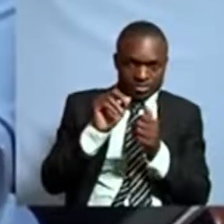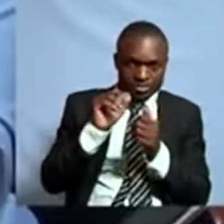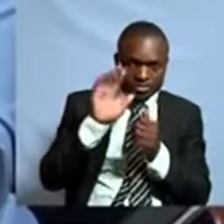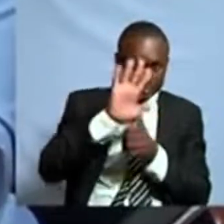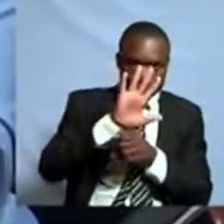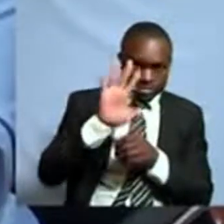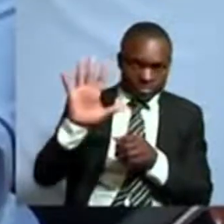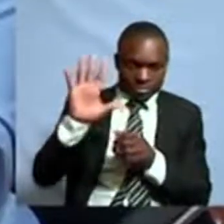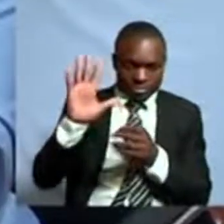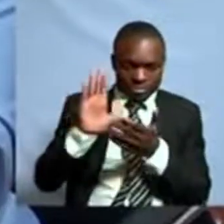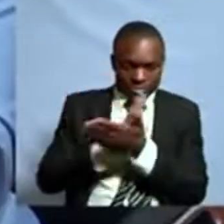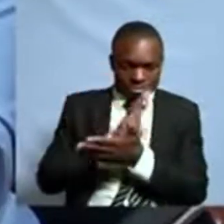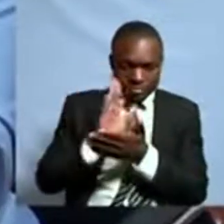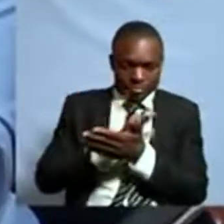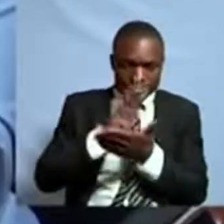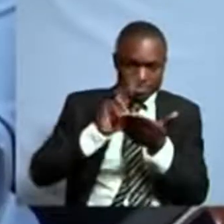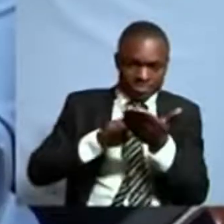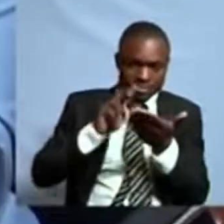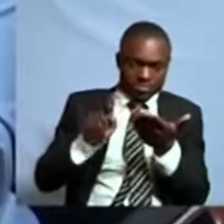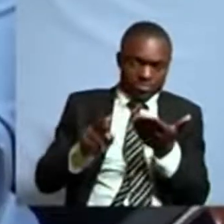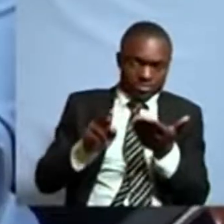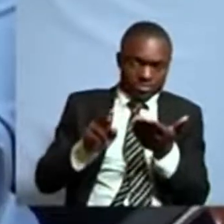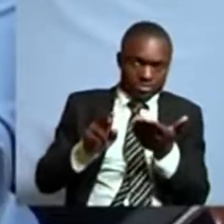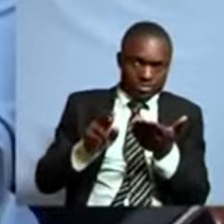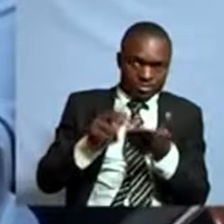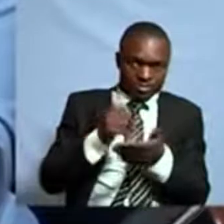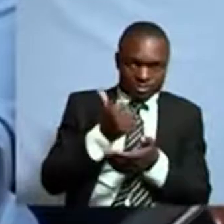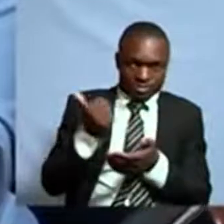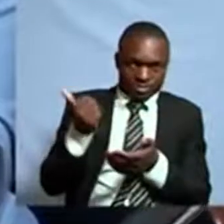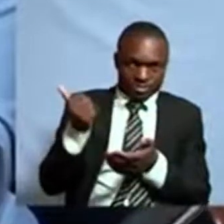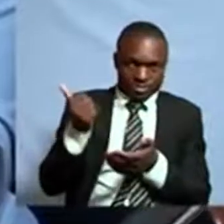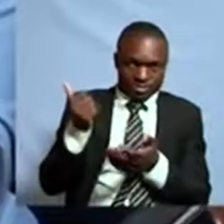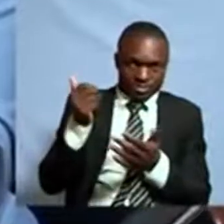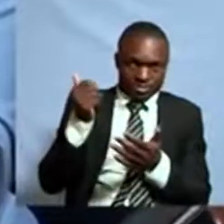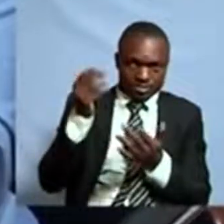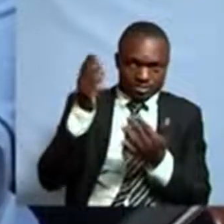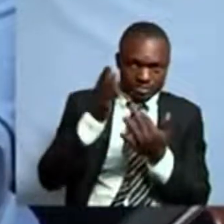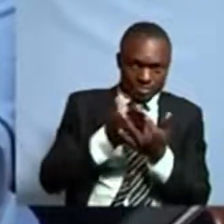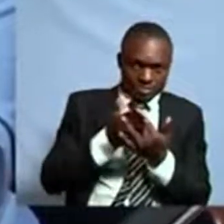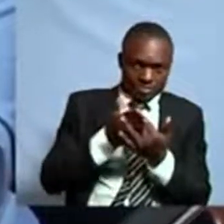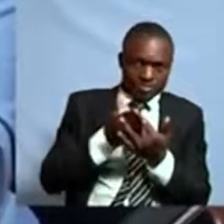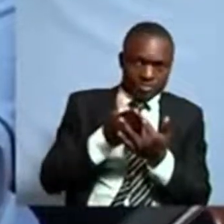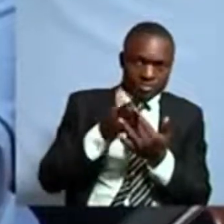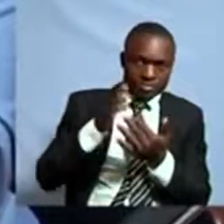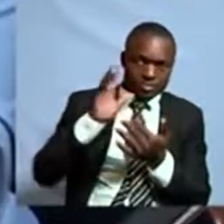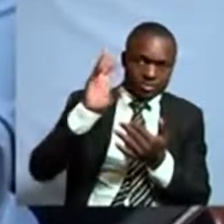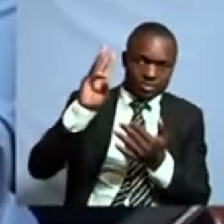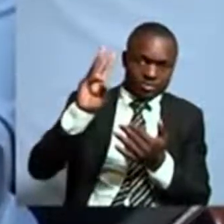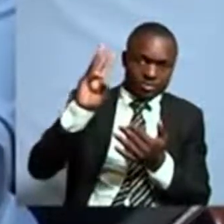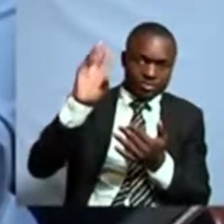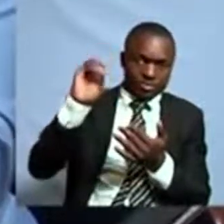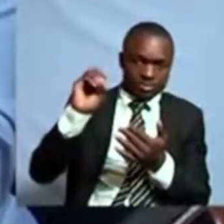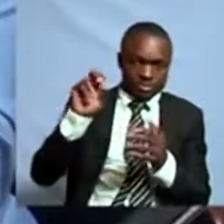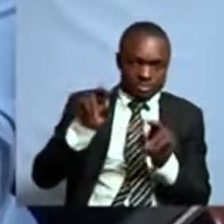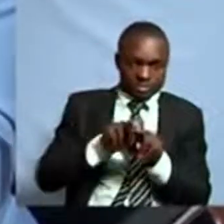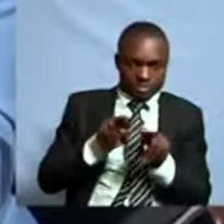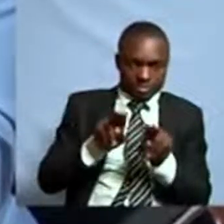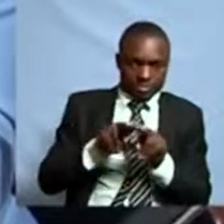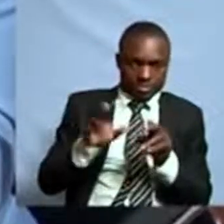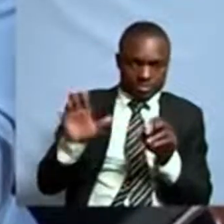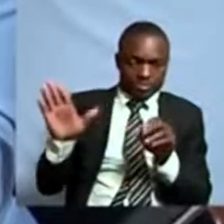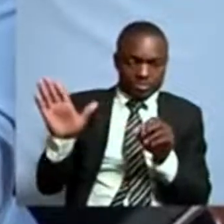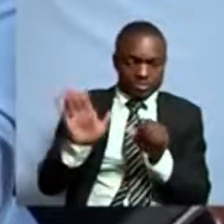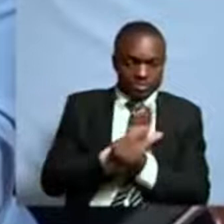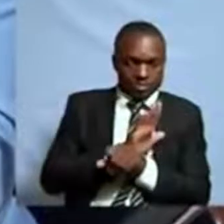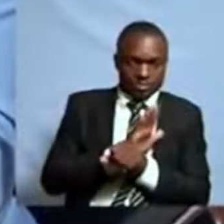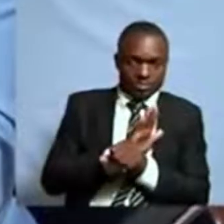55. Then the other one is at 60. Then full retirement, I think it's at 65,